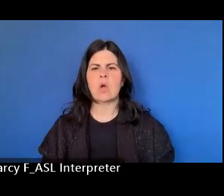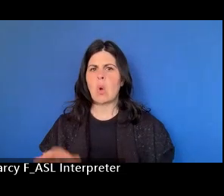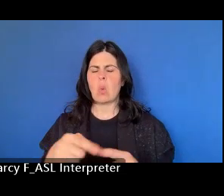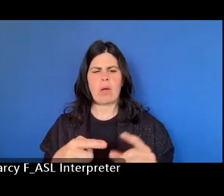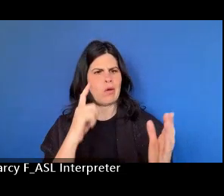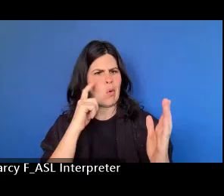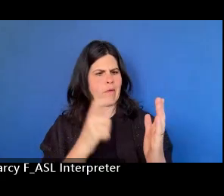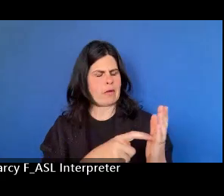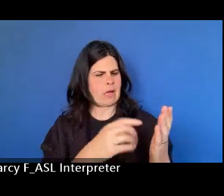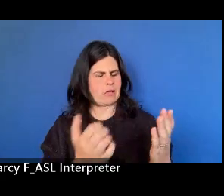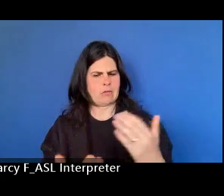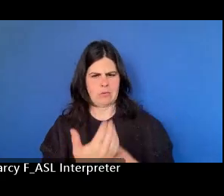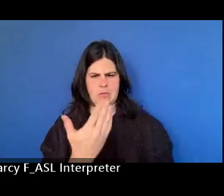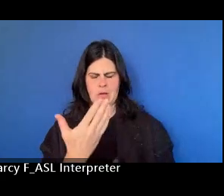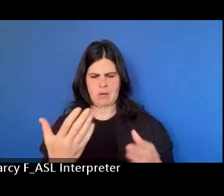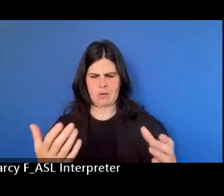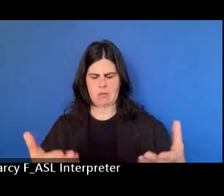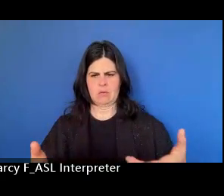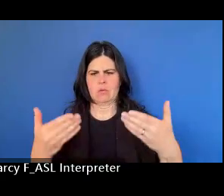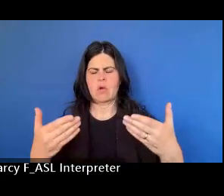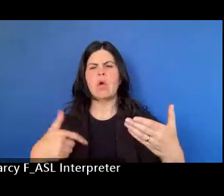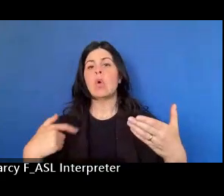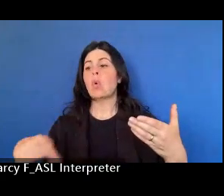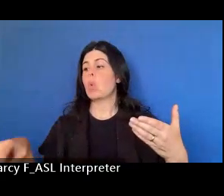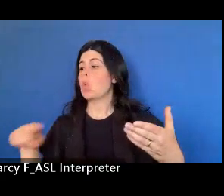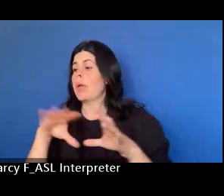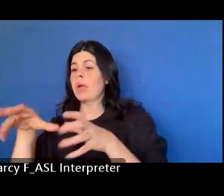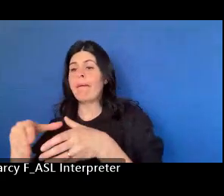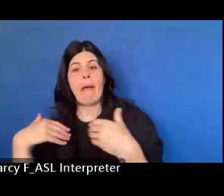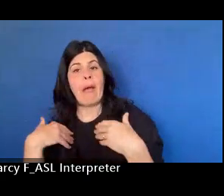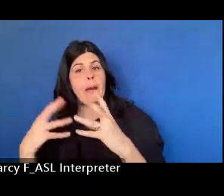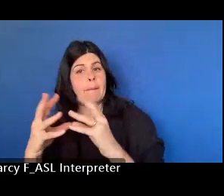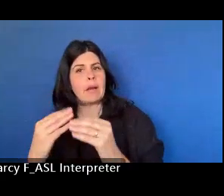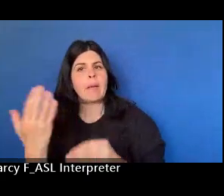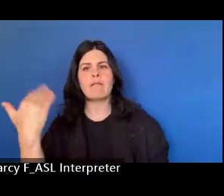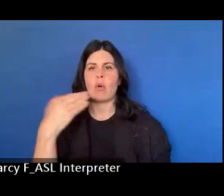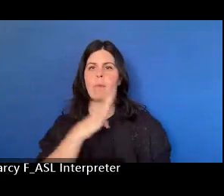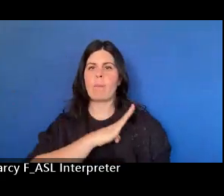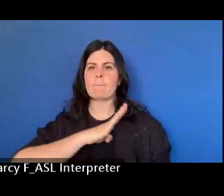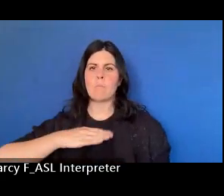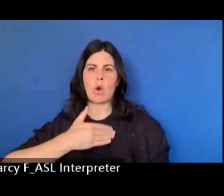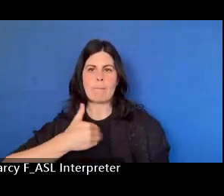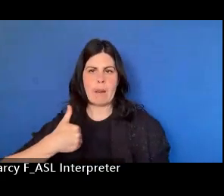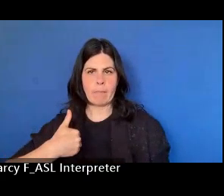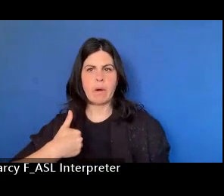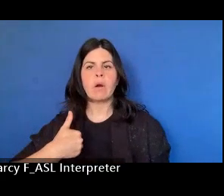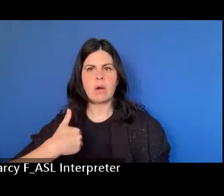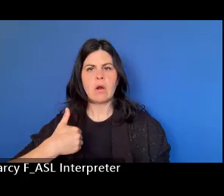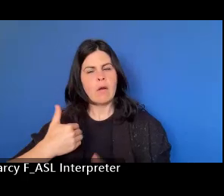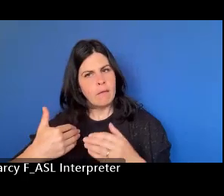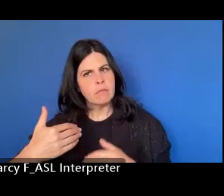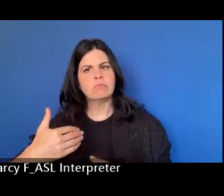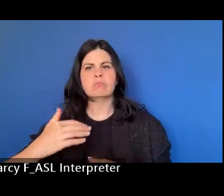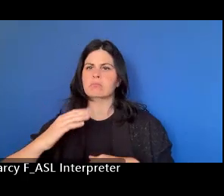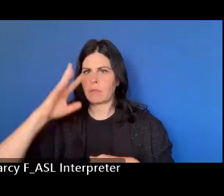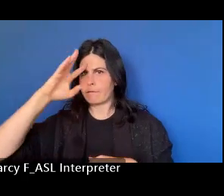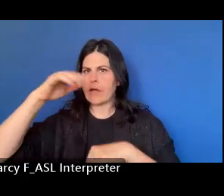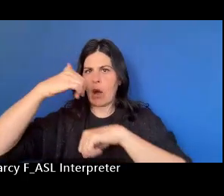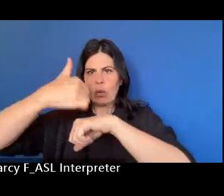notification, we had a meeting. And so I'm a former board member here, a former founding board member, as well